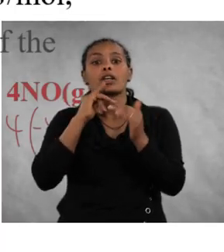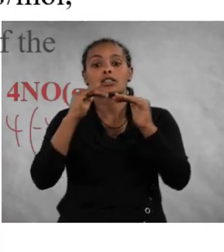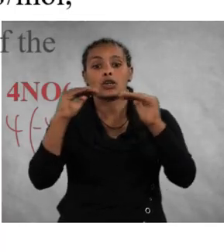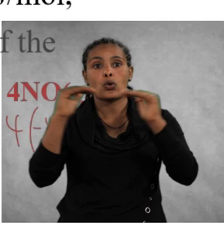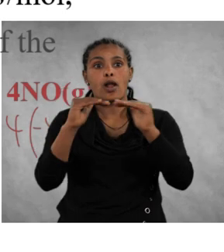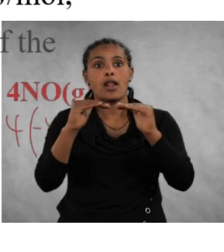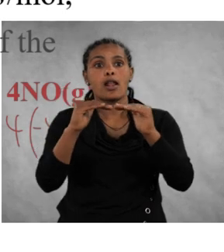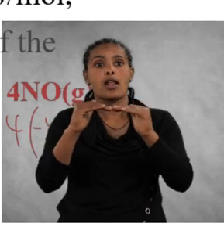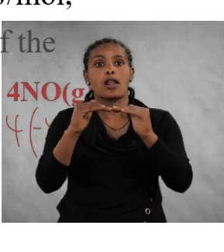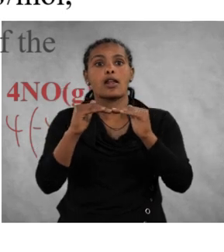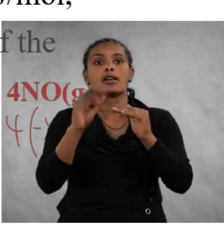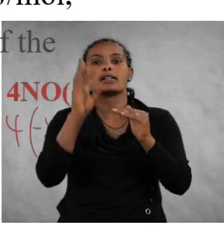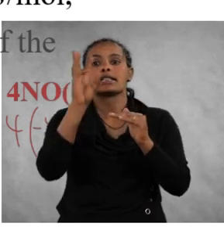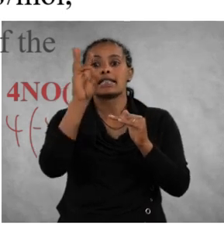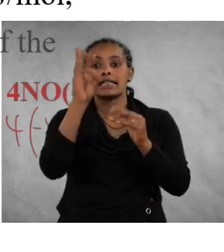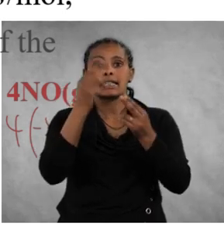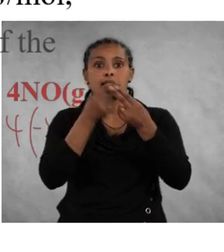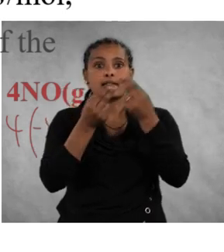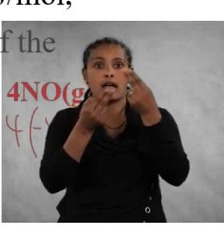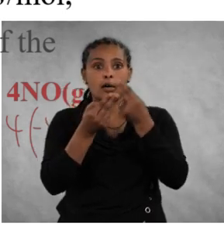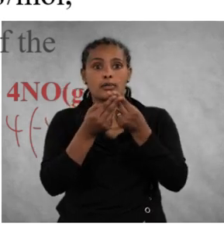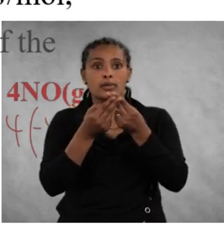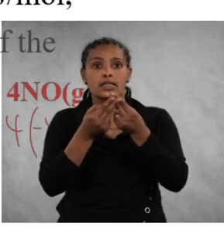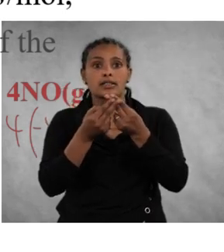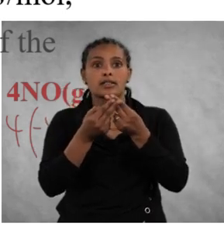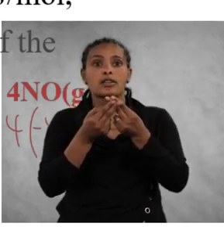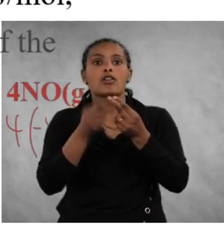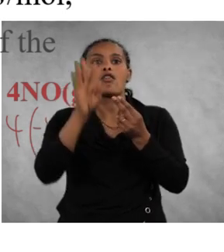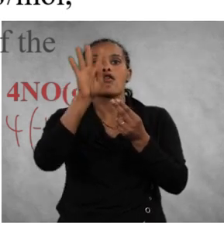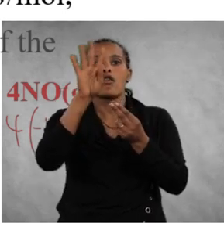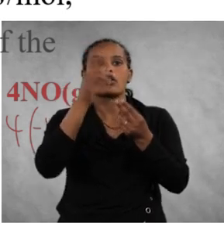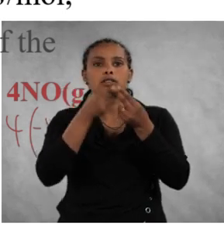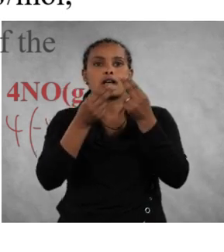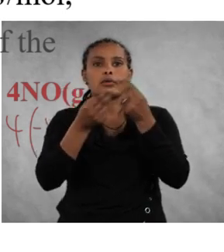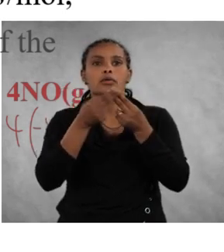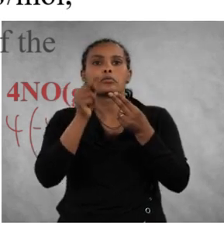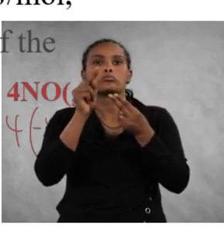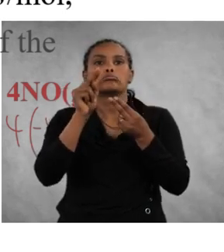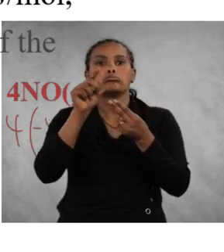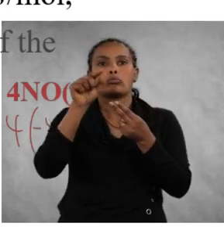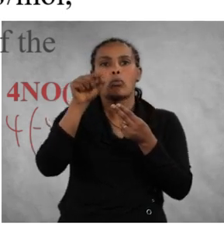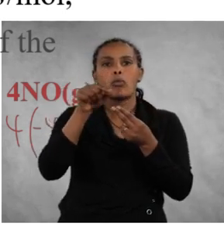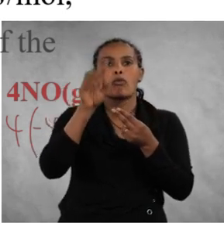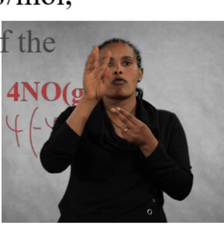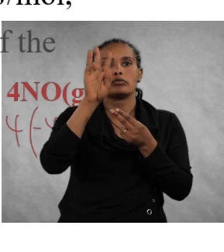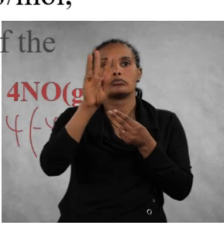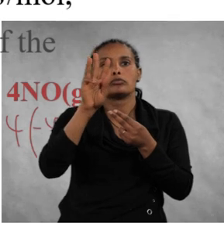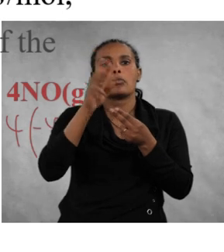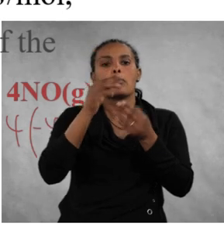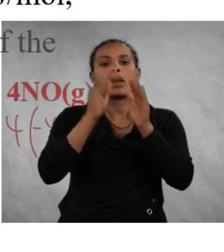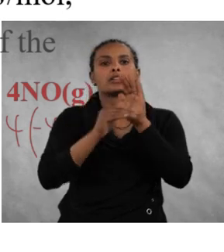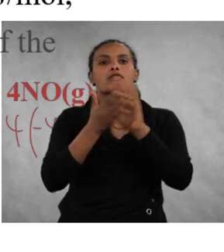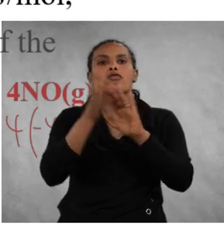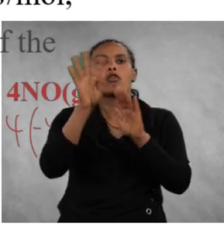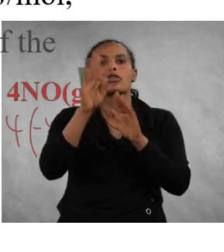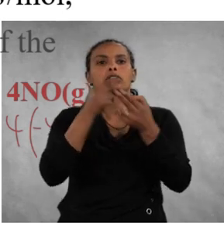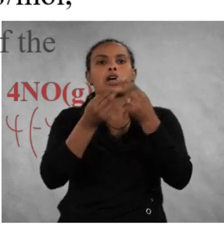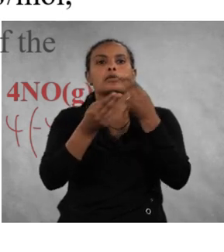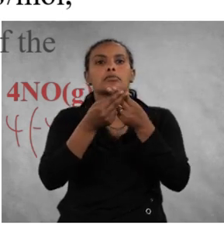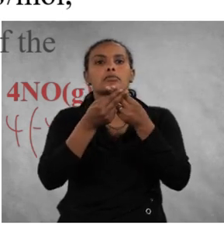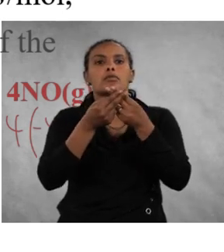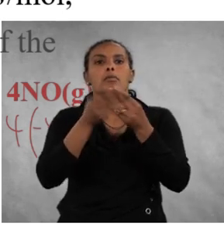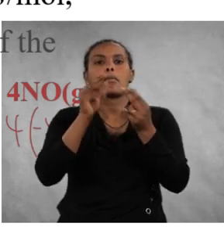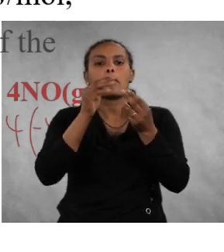equal 6 times this plus 4 times 90.3 kilojoule minus 4 times